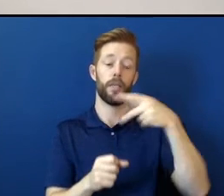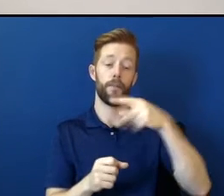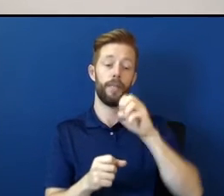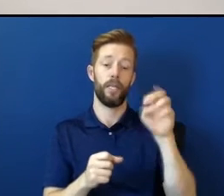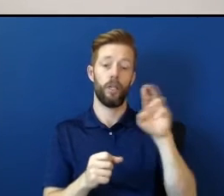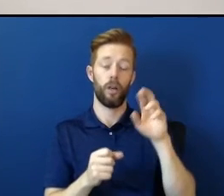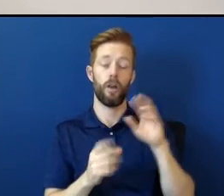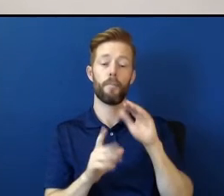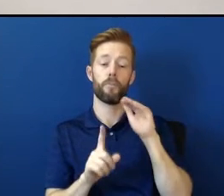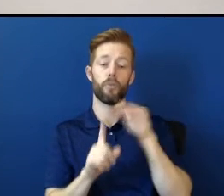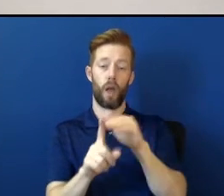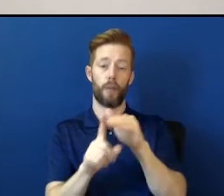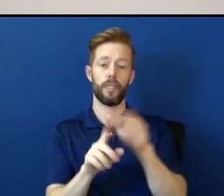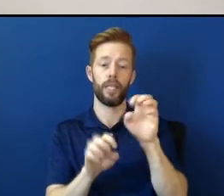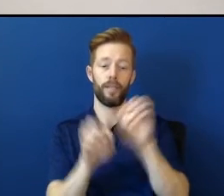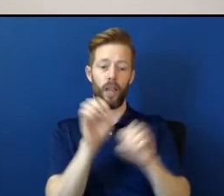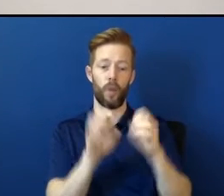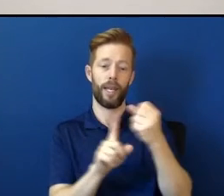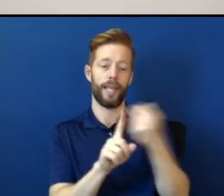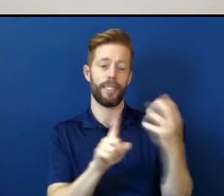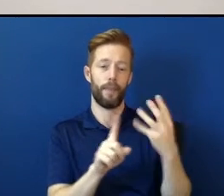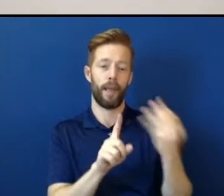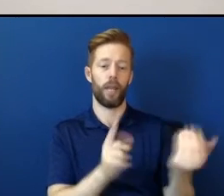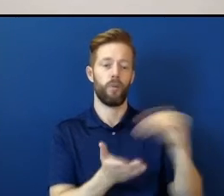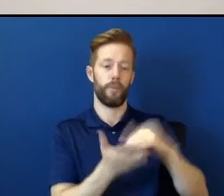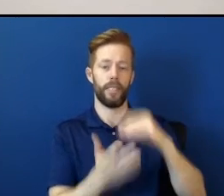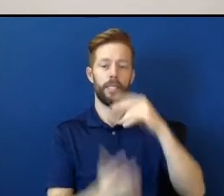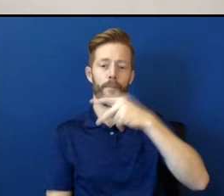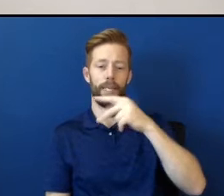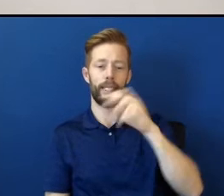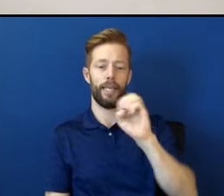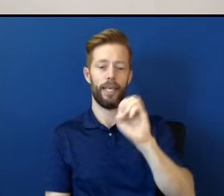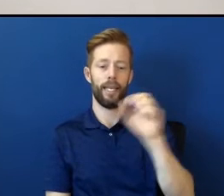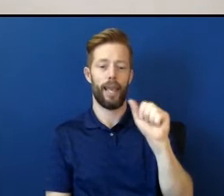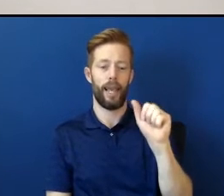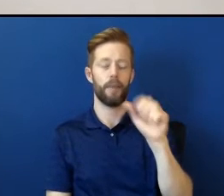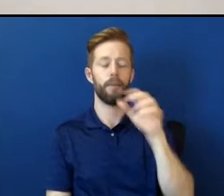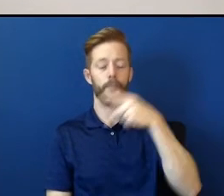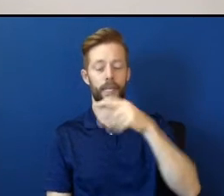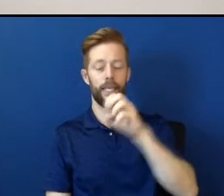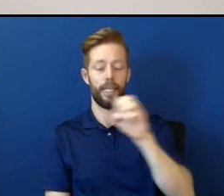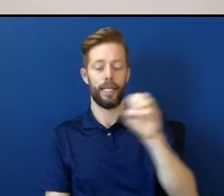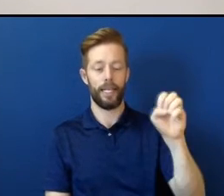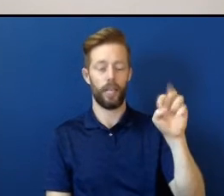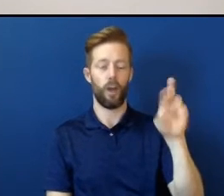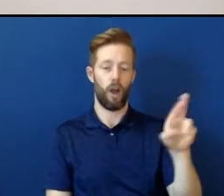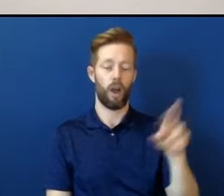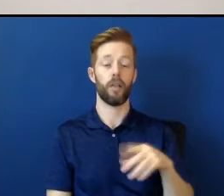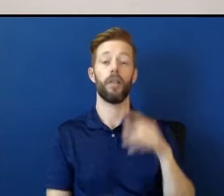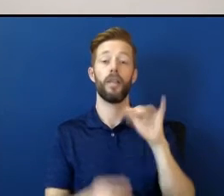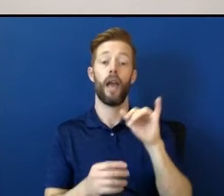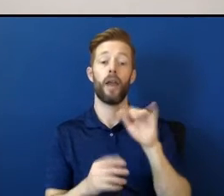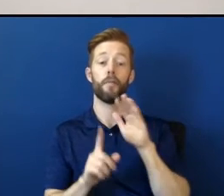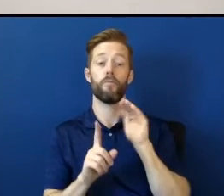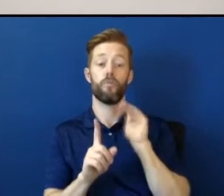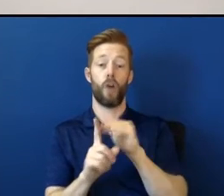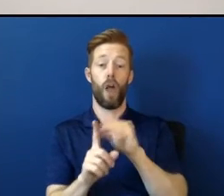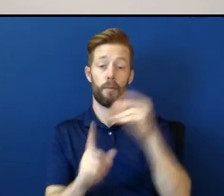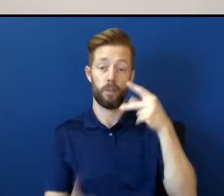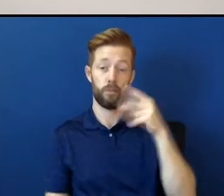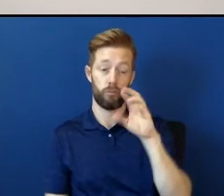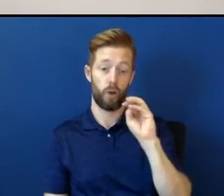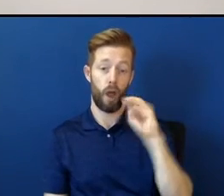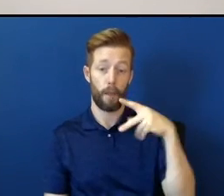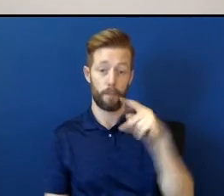evaluate, expand, and repeat. And, you can go to our website to learn a bit more about that. And then within the prompts,